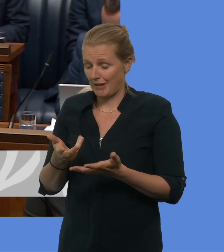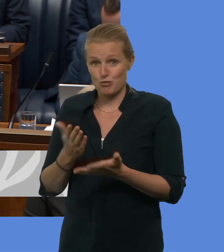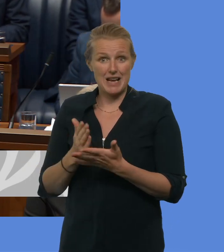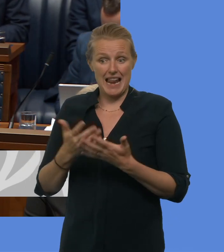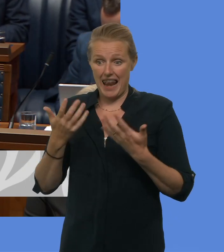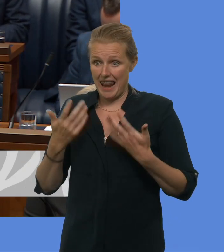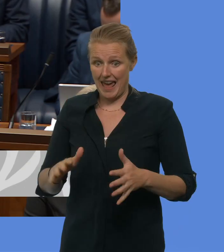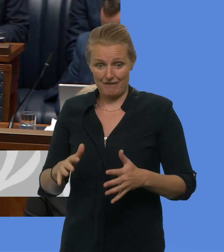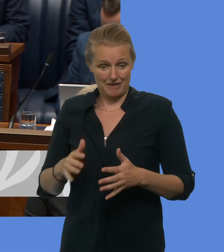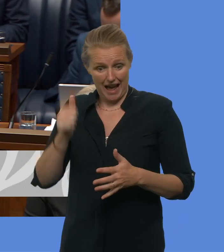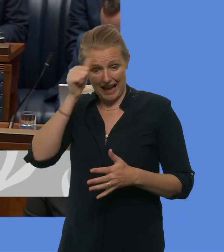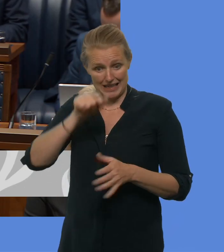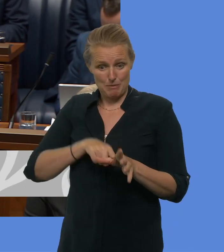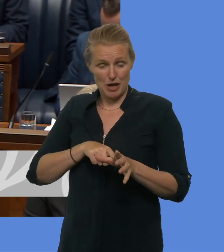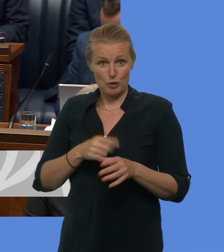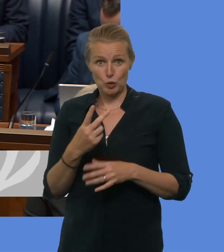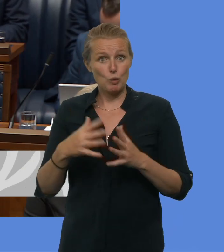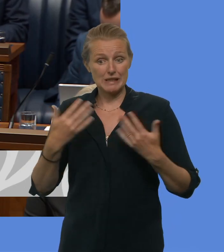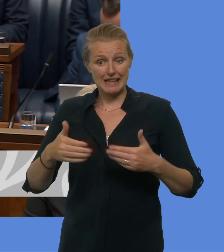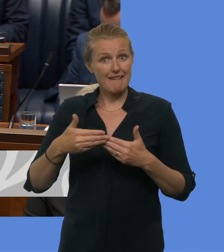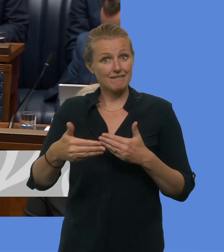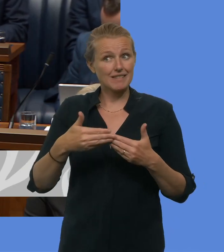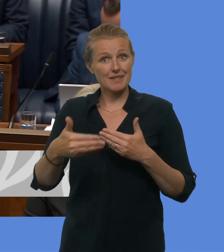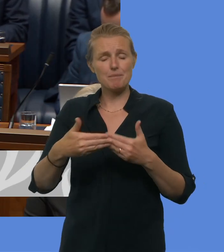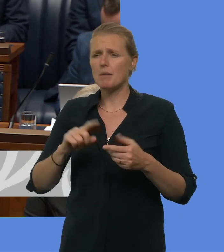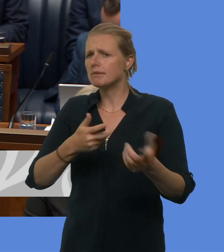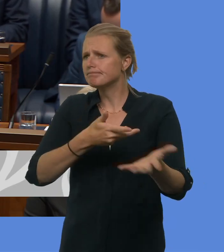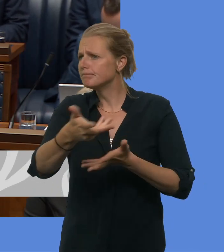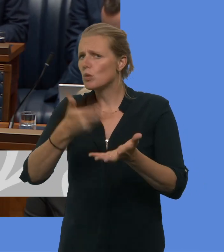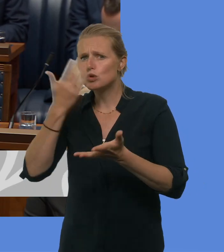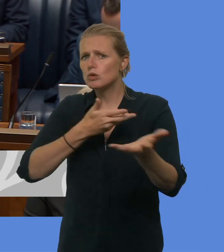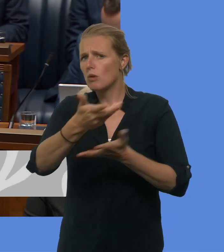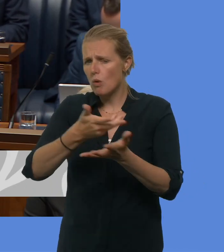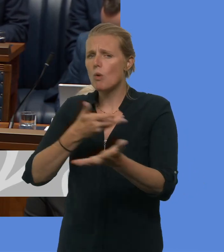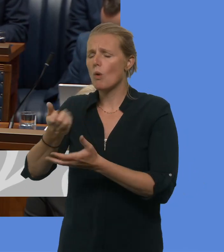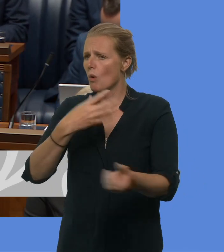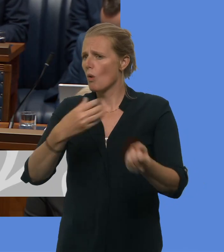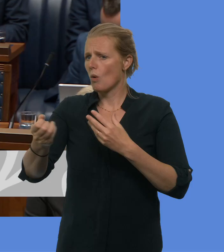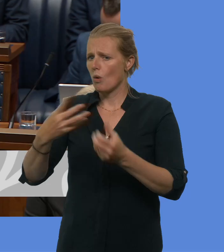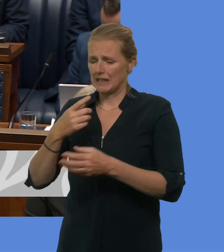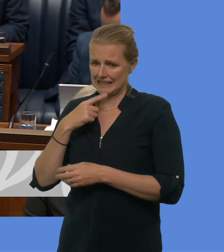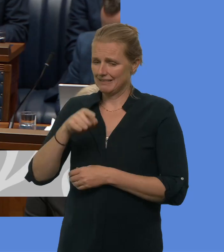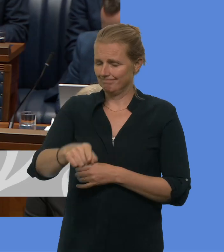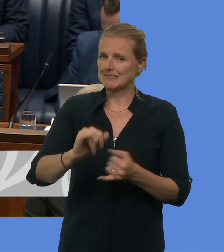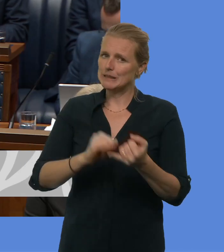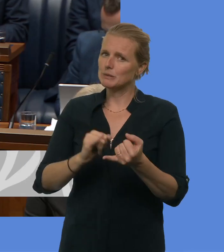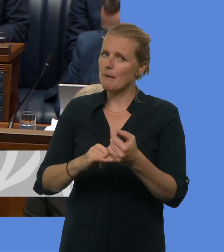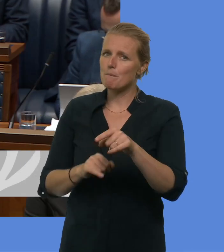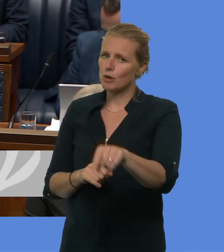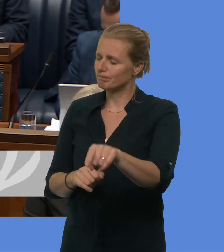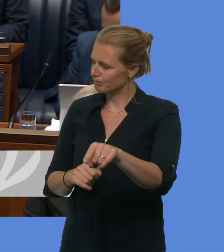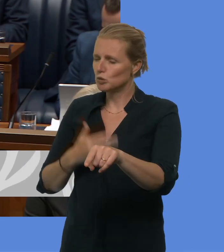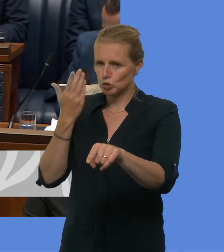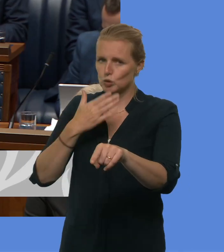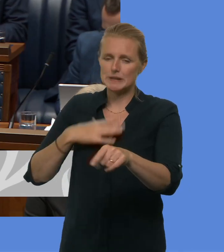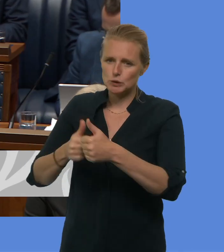this academic year, but in those conversations that we've been having, it's already been flagged up around September as to what